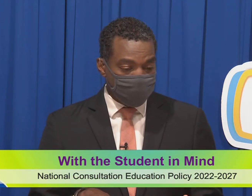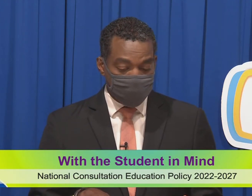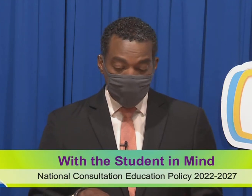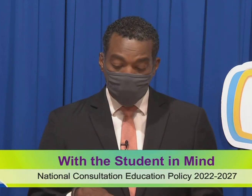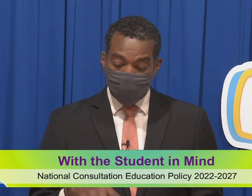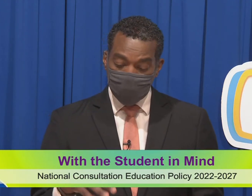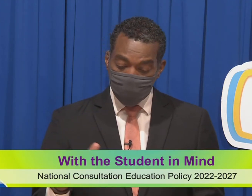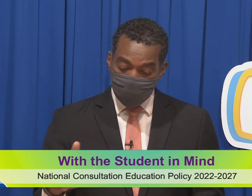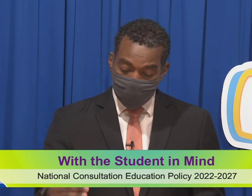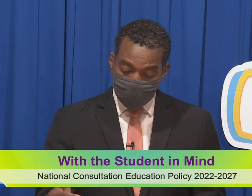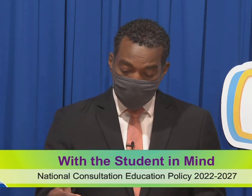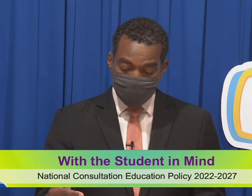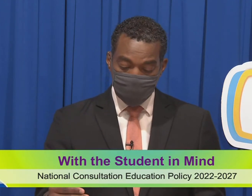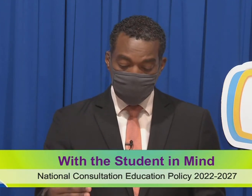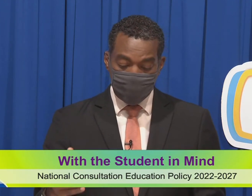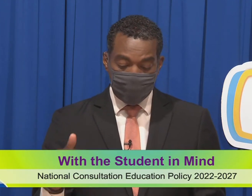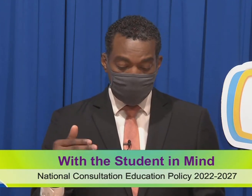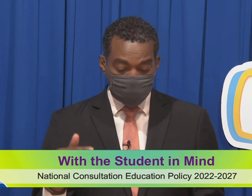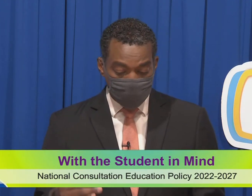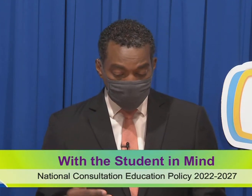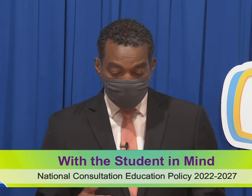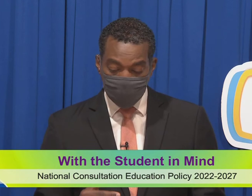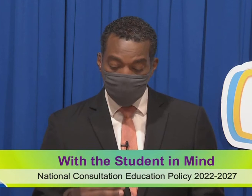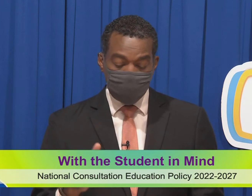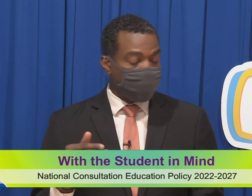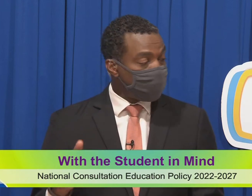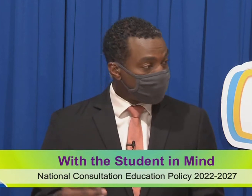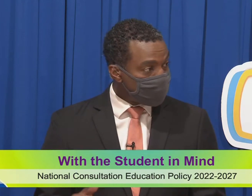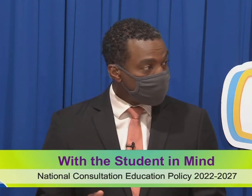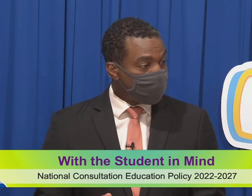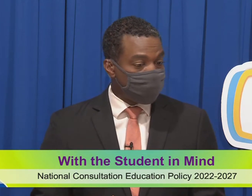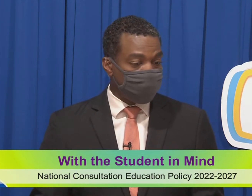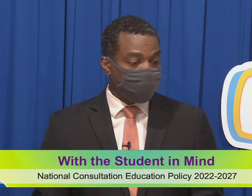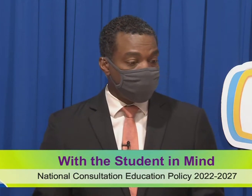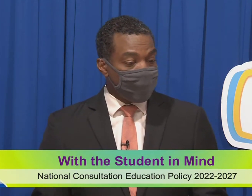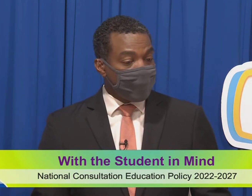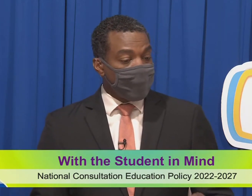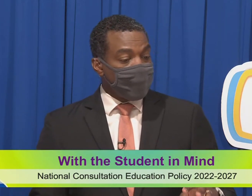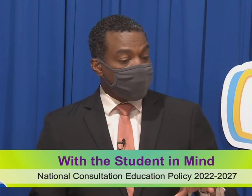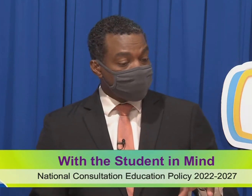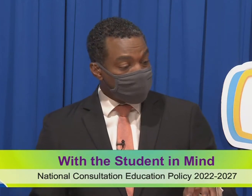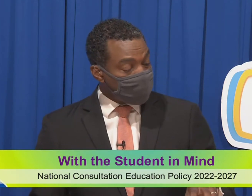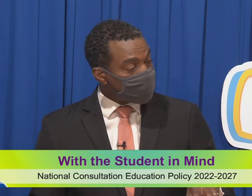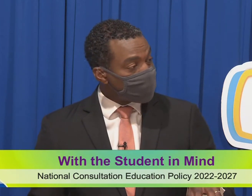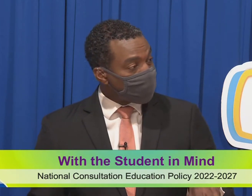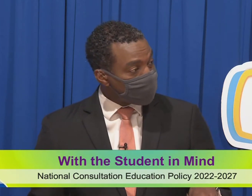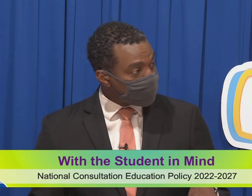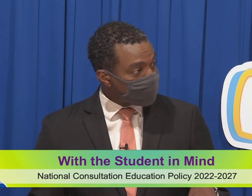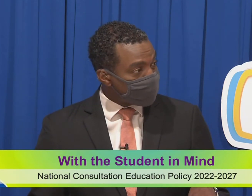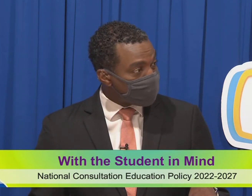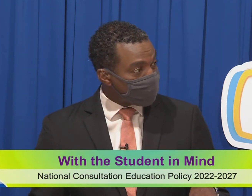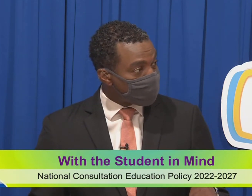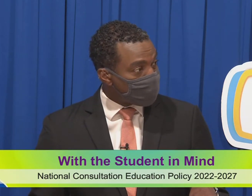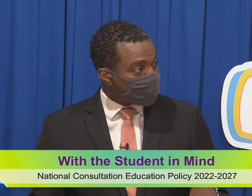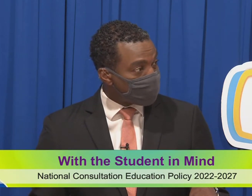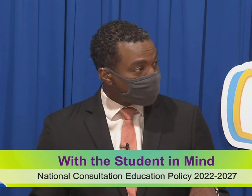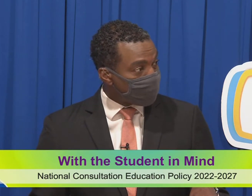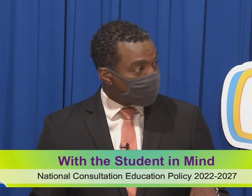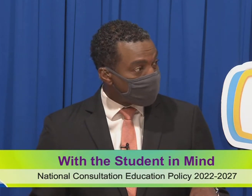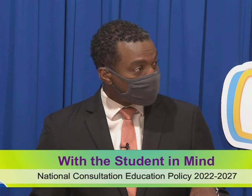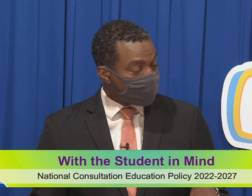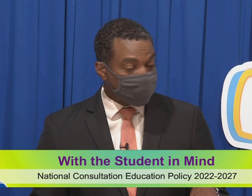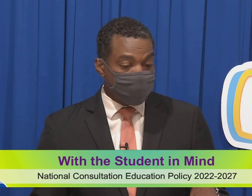should we consider while looking at achieving, underachieving, some of those soft skills that you